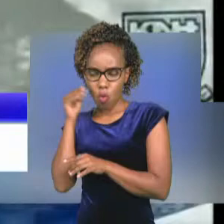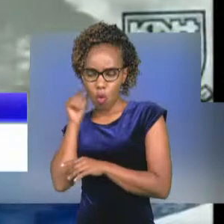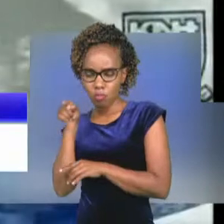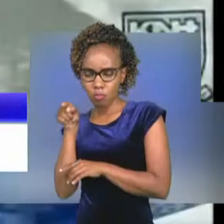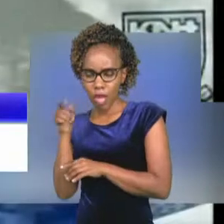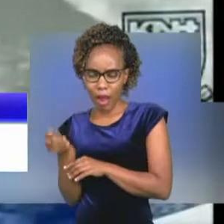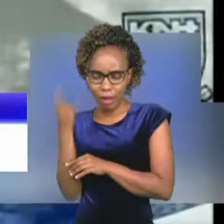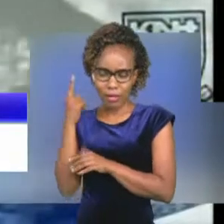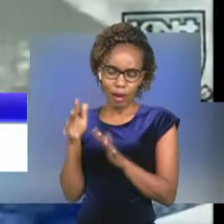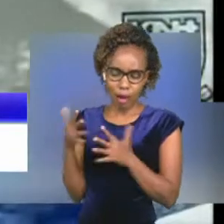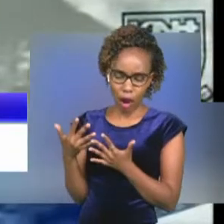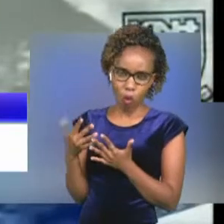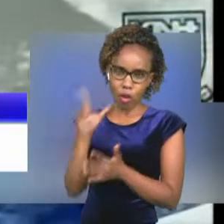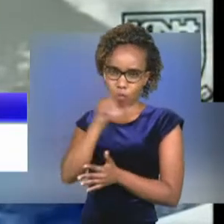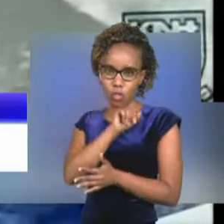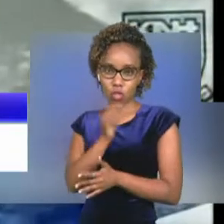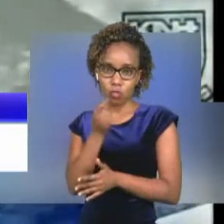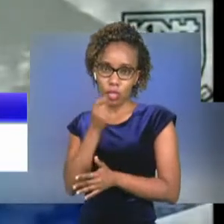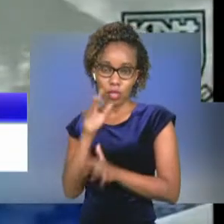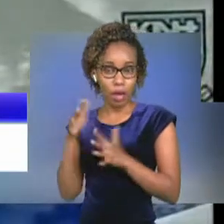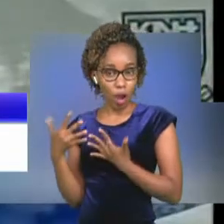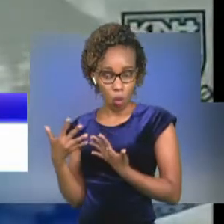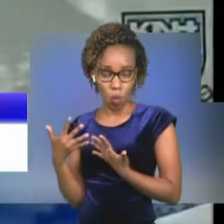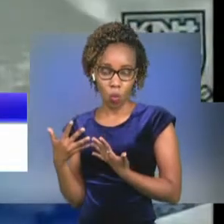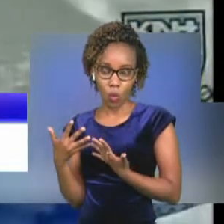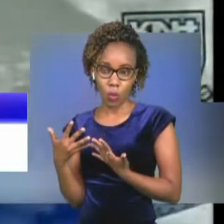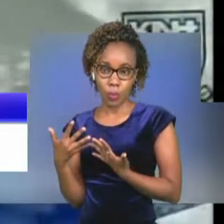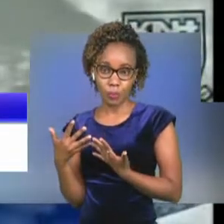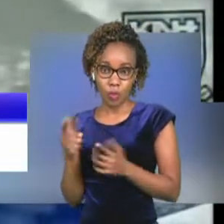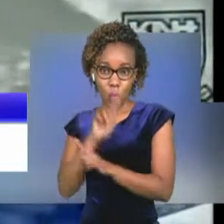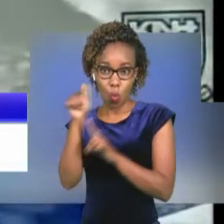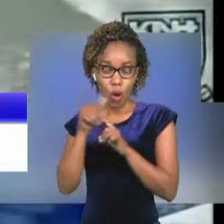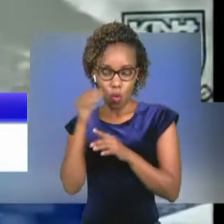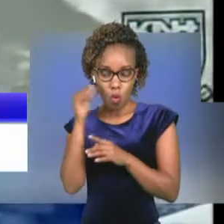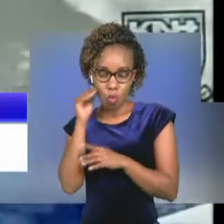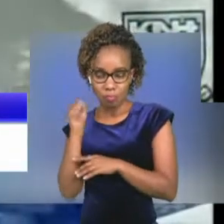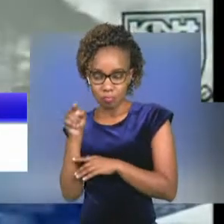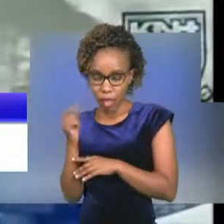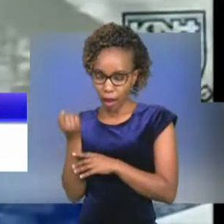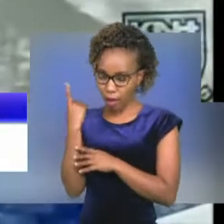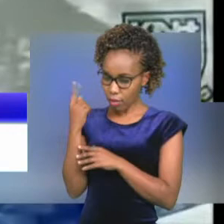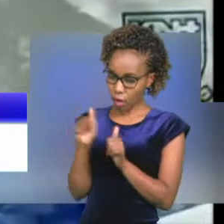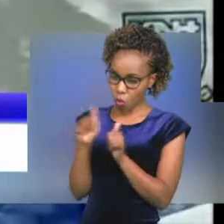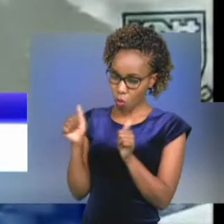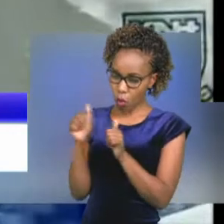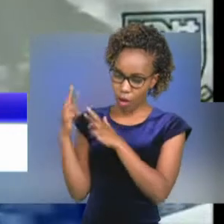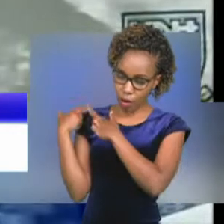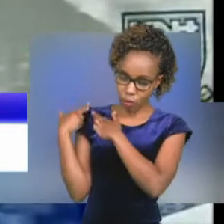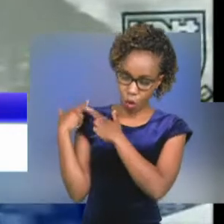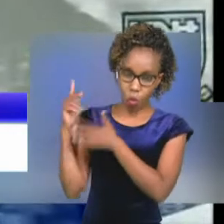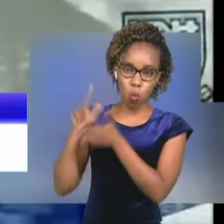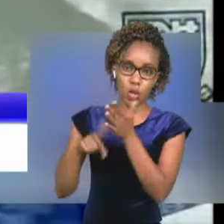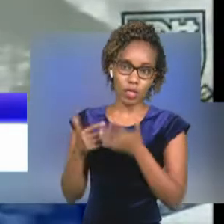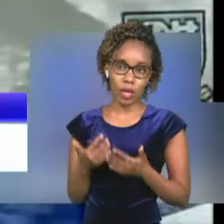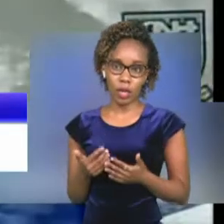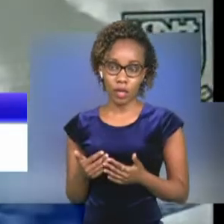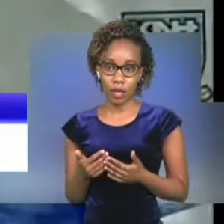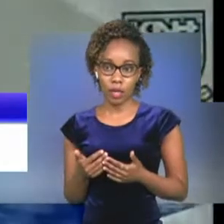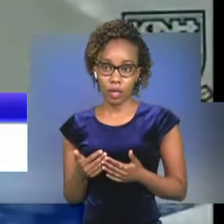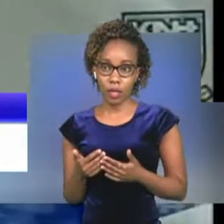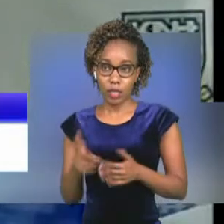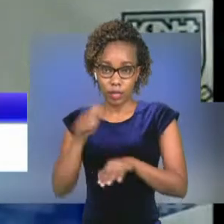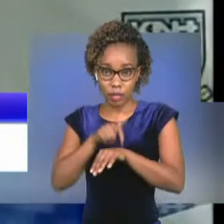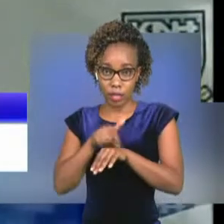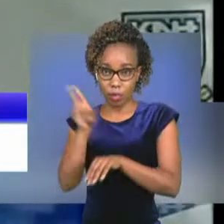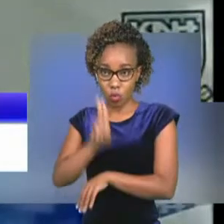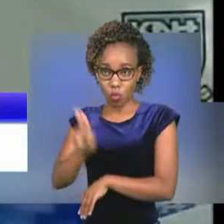how they should be able to complete that prescription? When they go home, do they understand what their role in surveillance is as they take